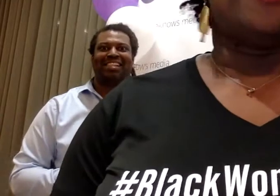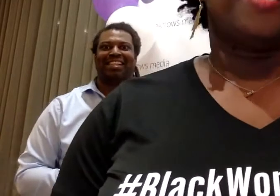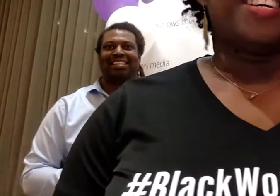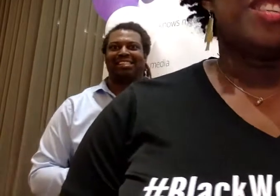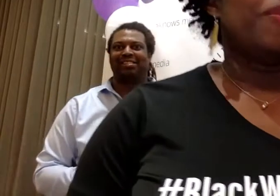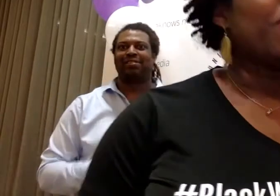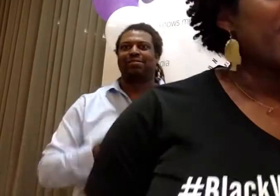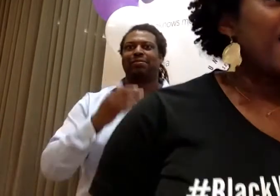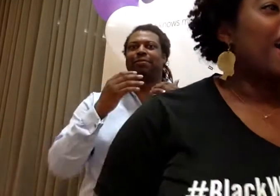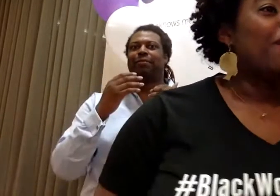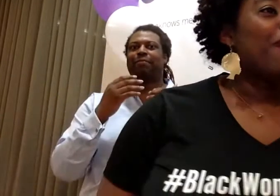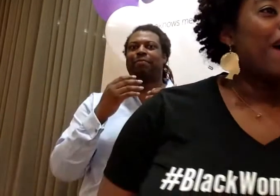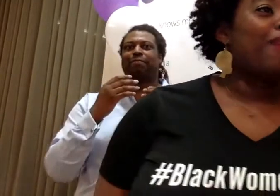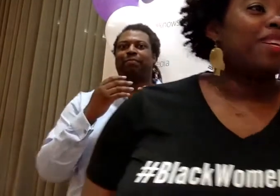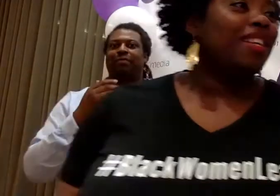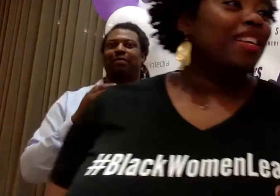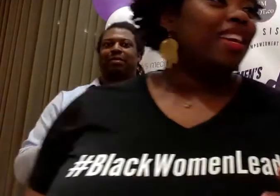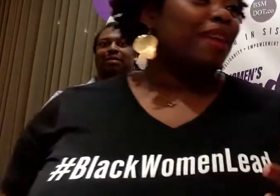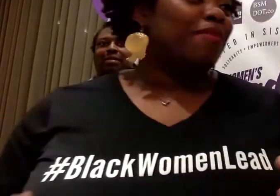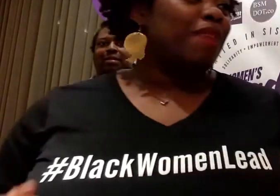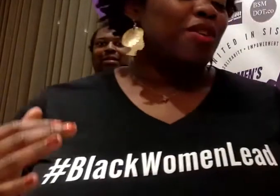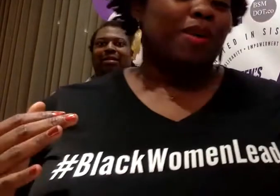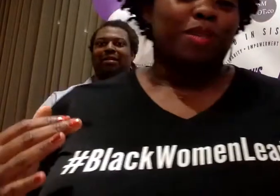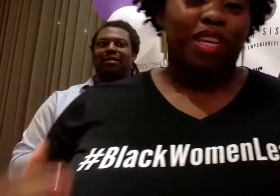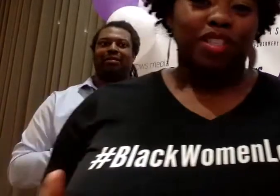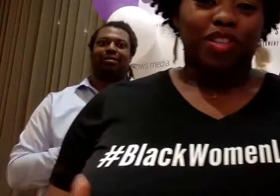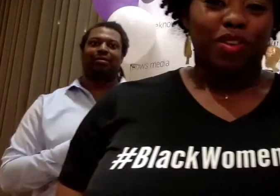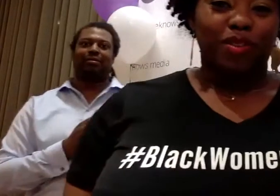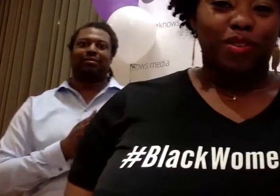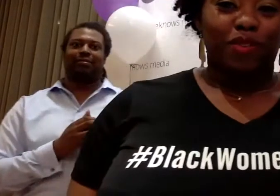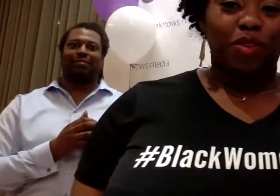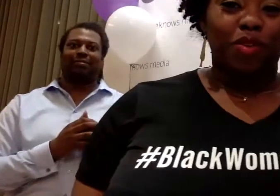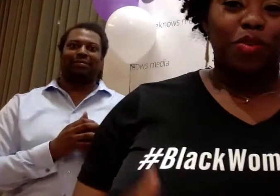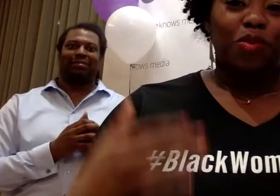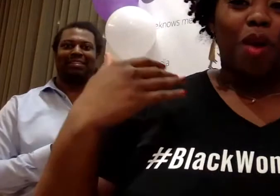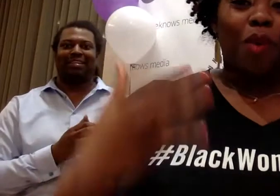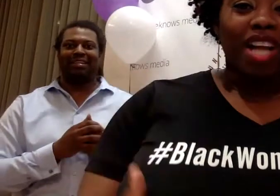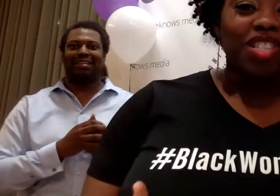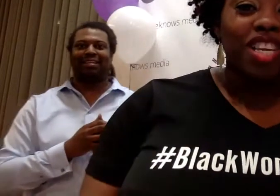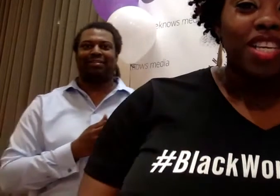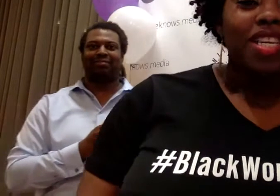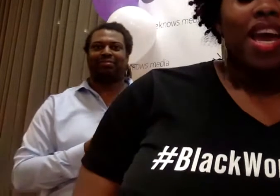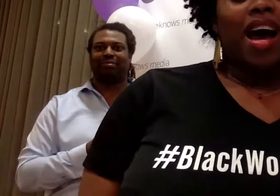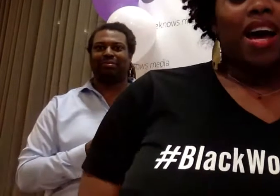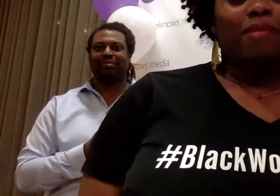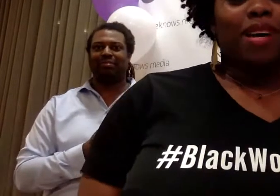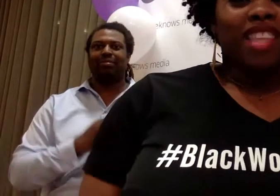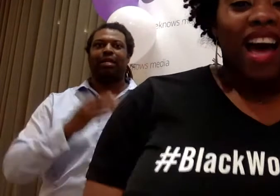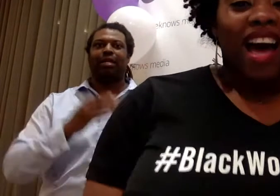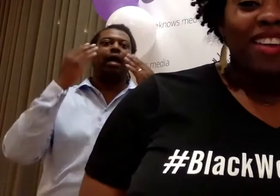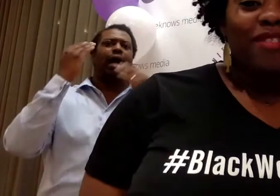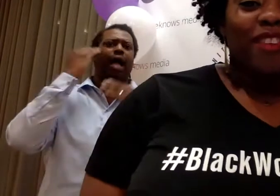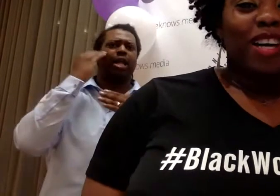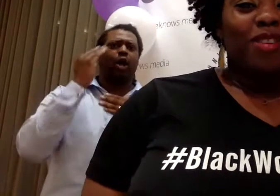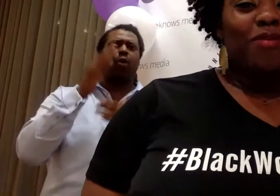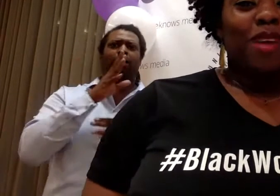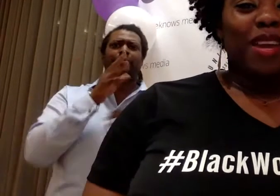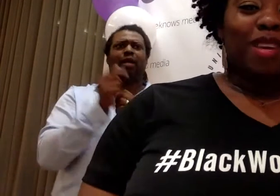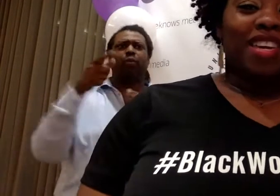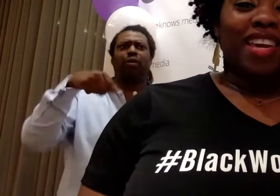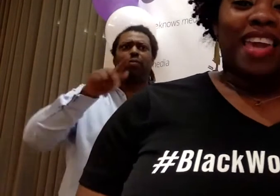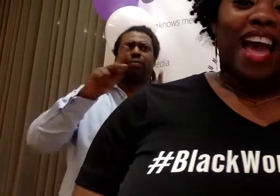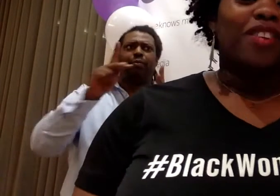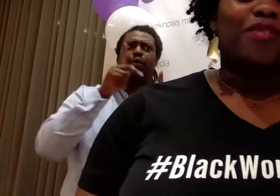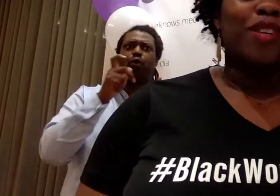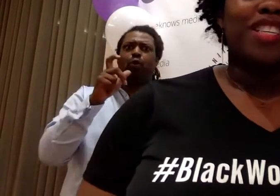that introduction. I'm gonna need, I know I'm speaking to those of you who are watching live. You